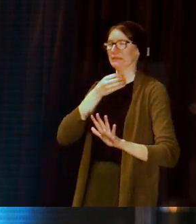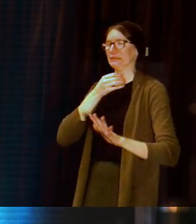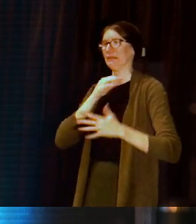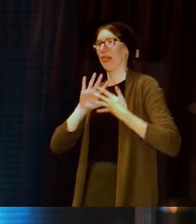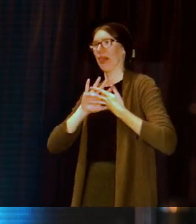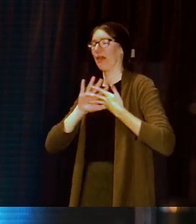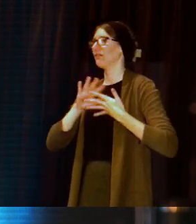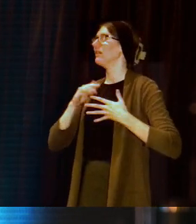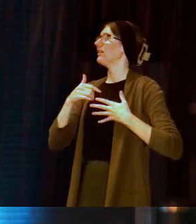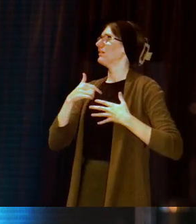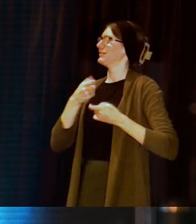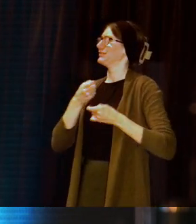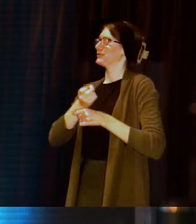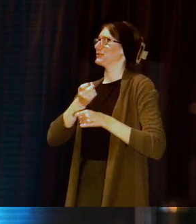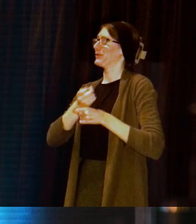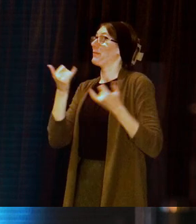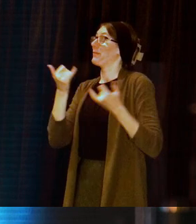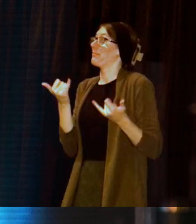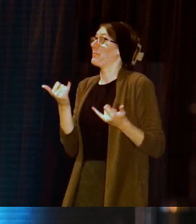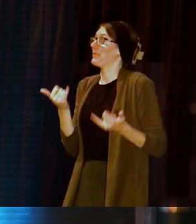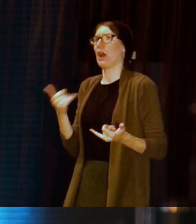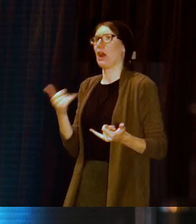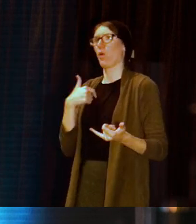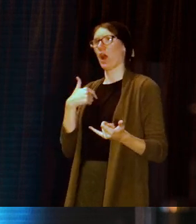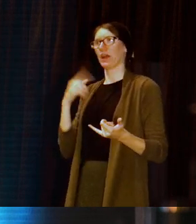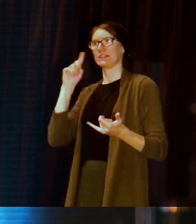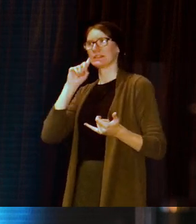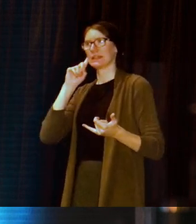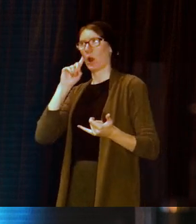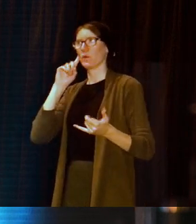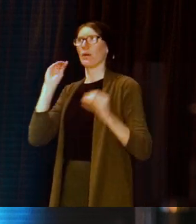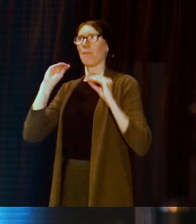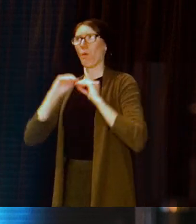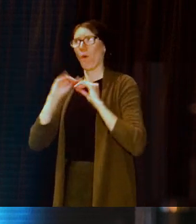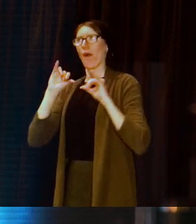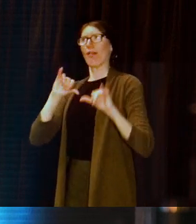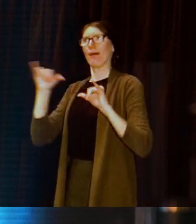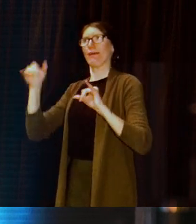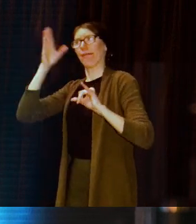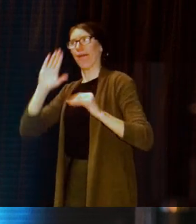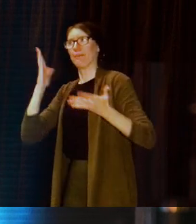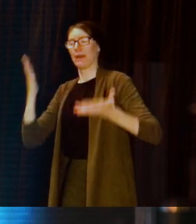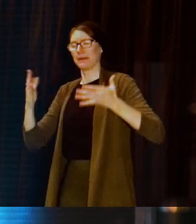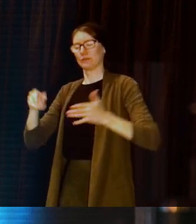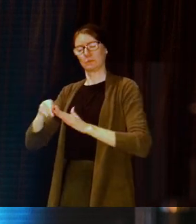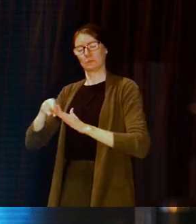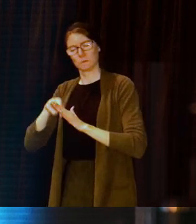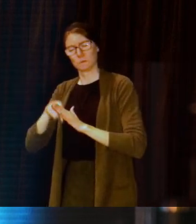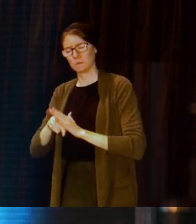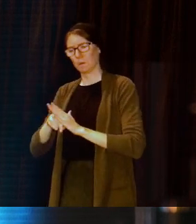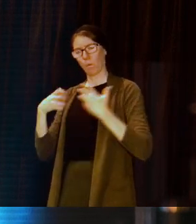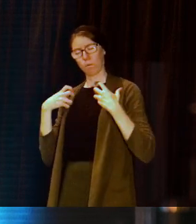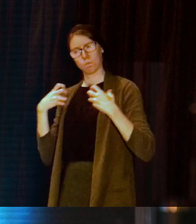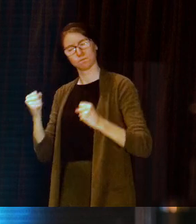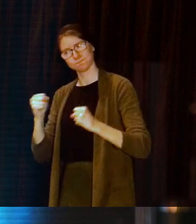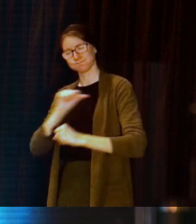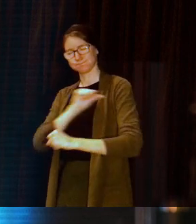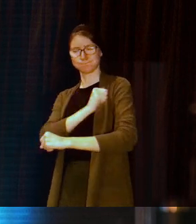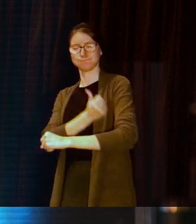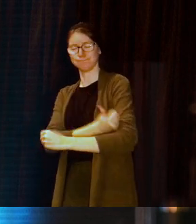I kind of joke with people, maybe now I sound more like God and can speak somewhat